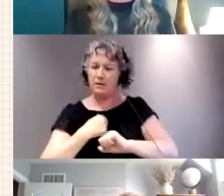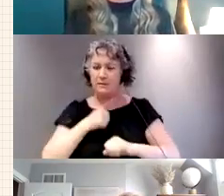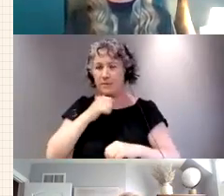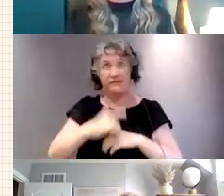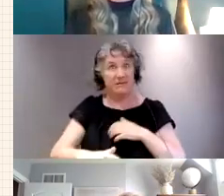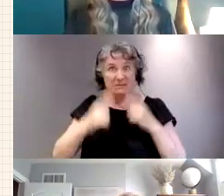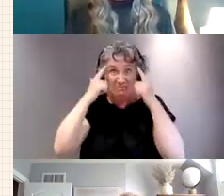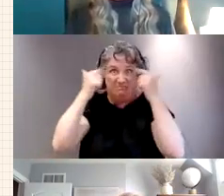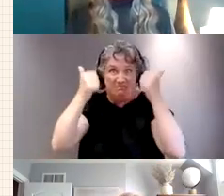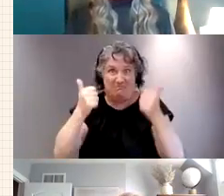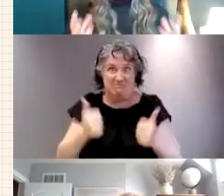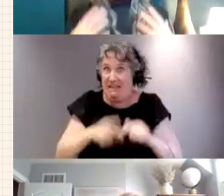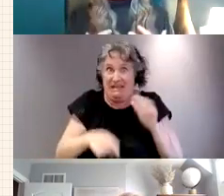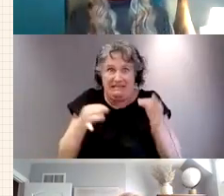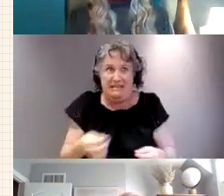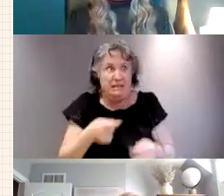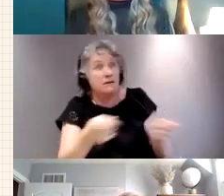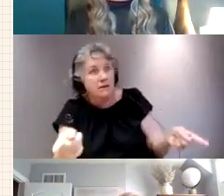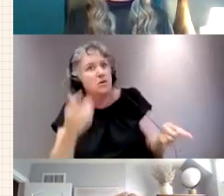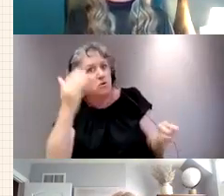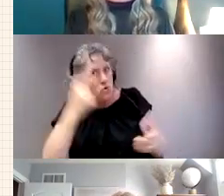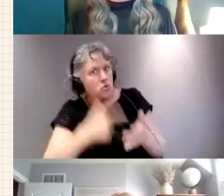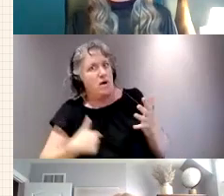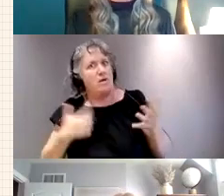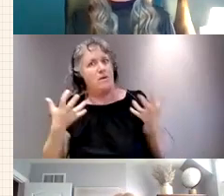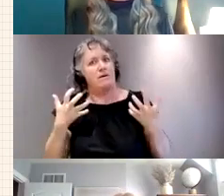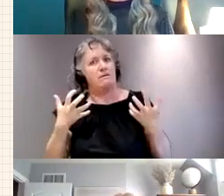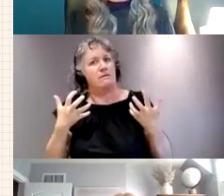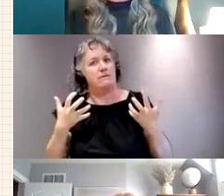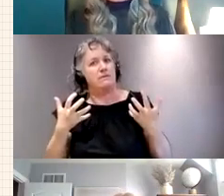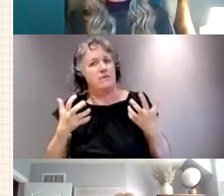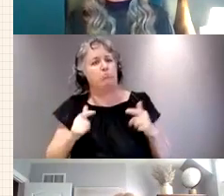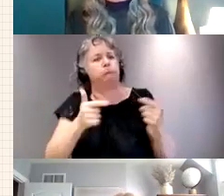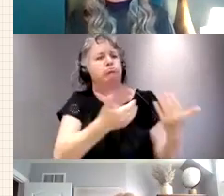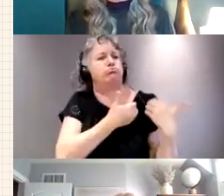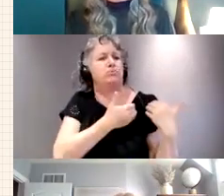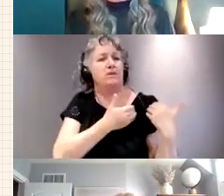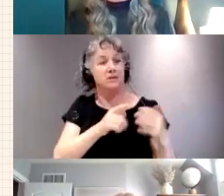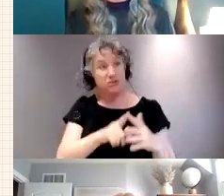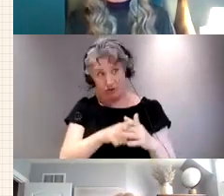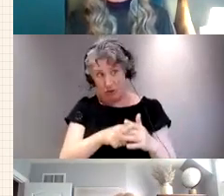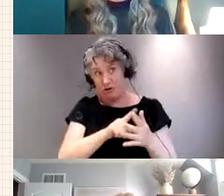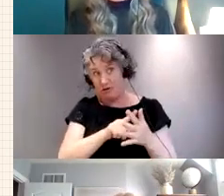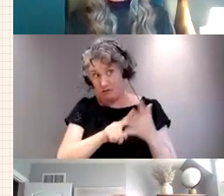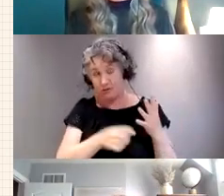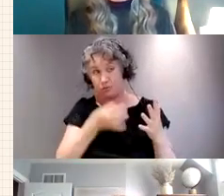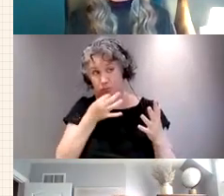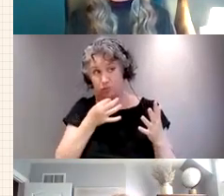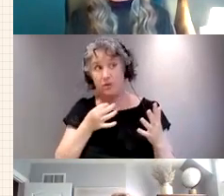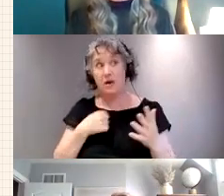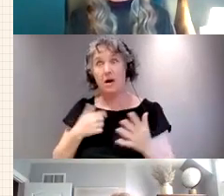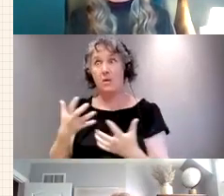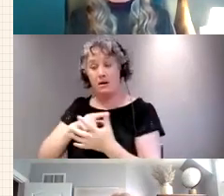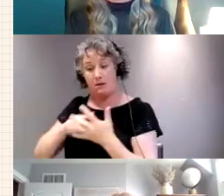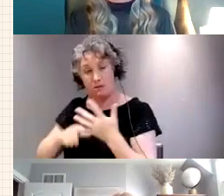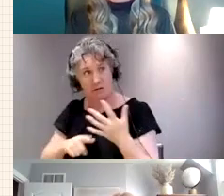these decisions, right? So it's also kind of putting a bit of the ownership on the older adult to say, you're going to have to start some of these, right? And do